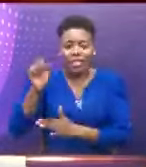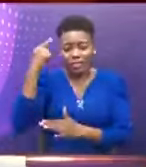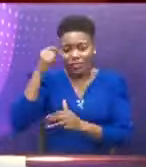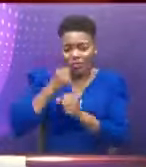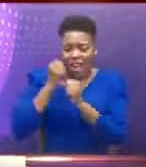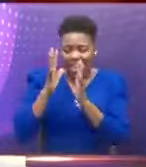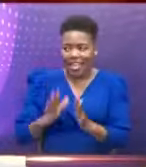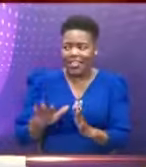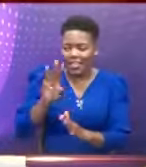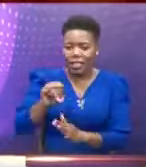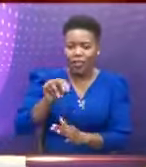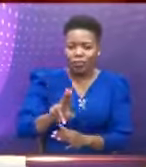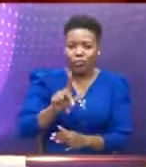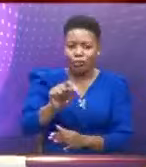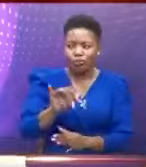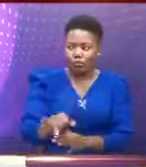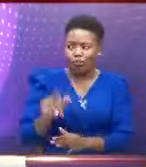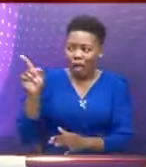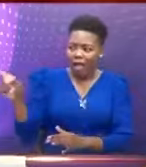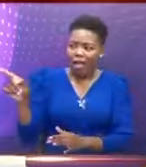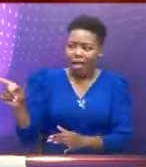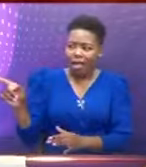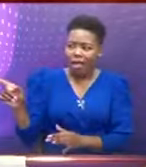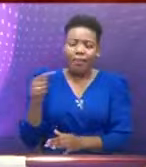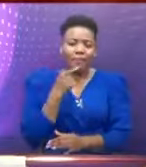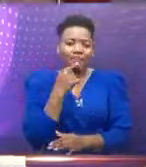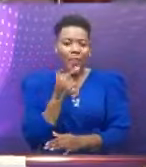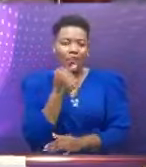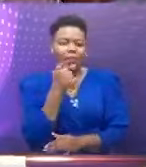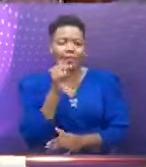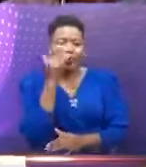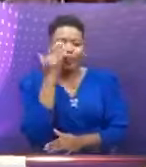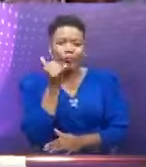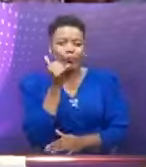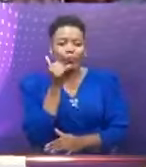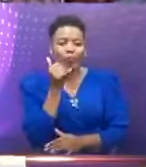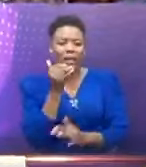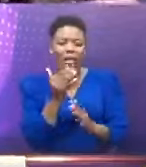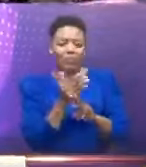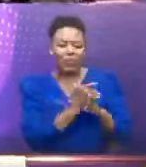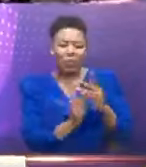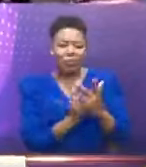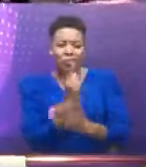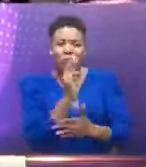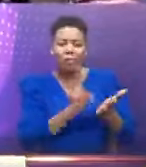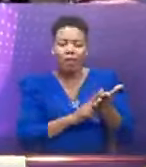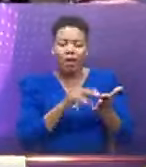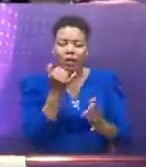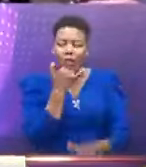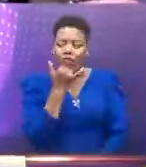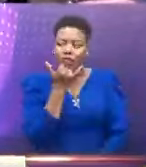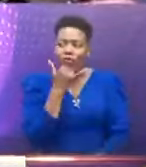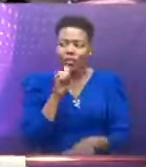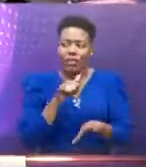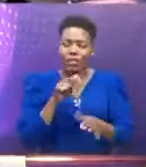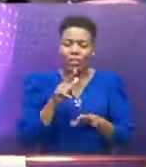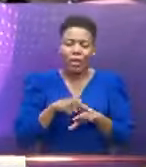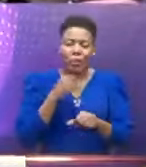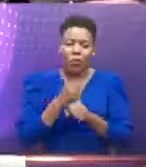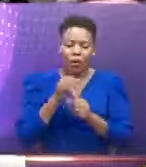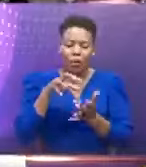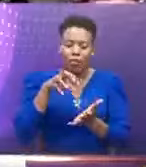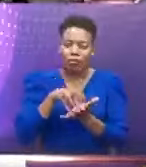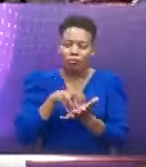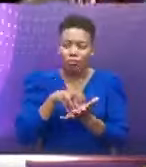jotich. Mutua ne onyis mondo ler gimomiyo ne othoro golo ripode magiko ne yangore ni okadieri e kinde mane omako lemo mar jaten migao